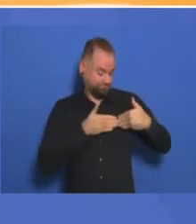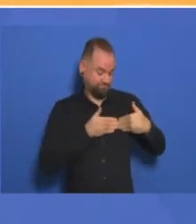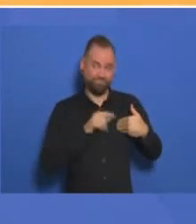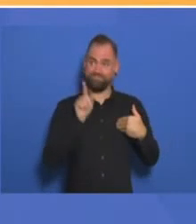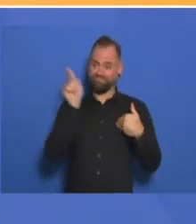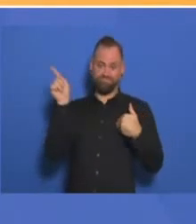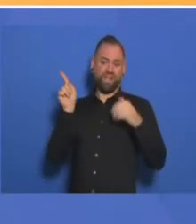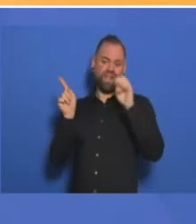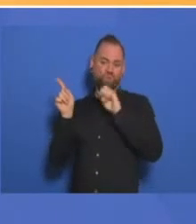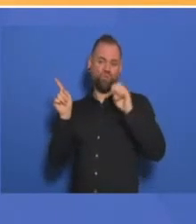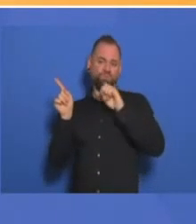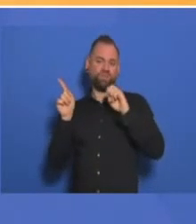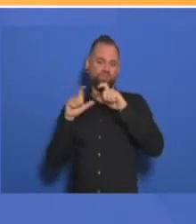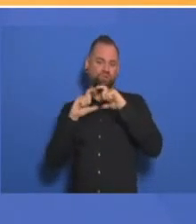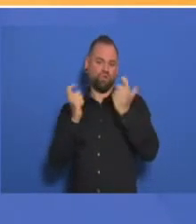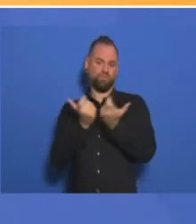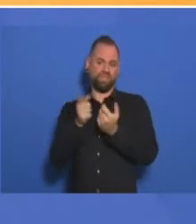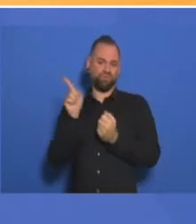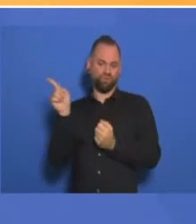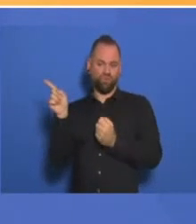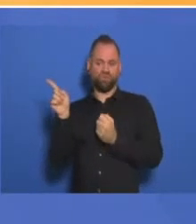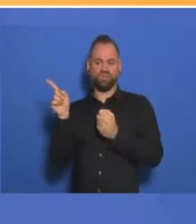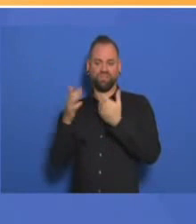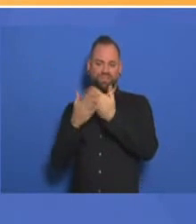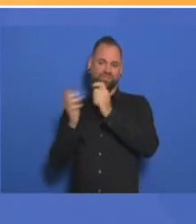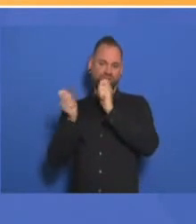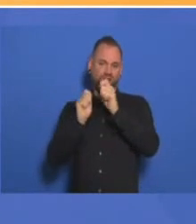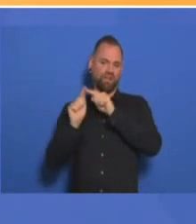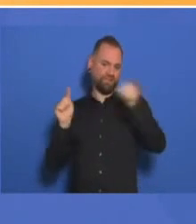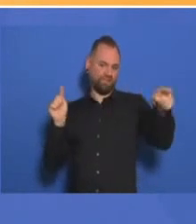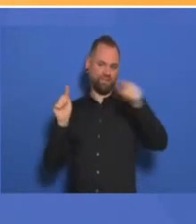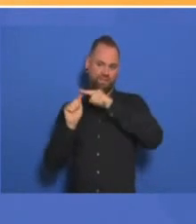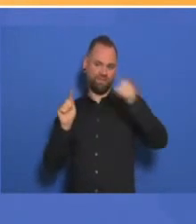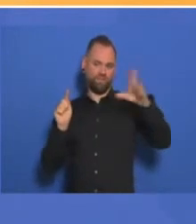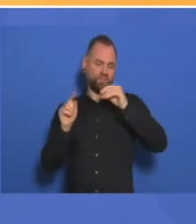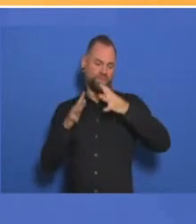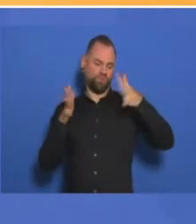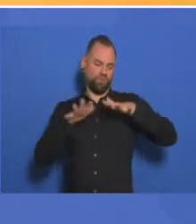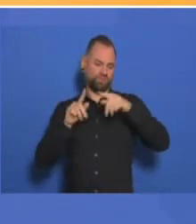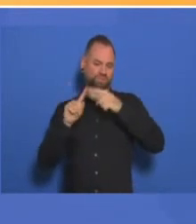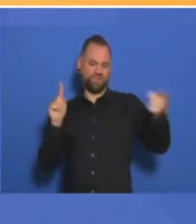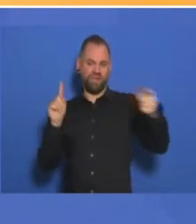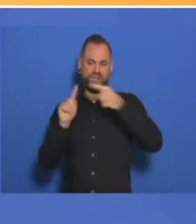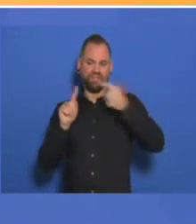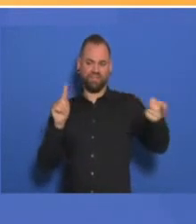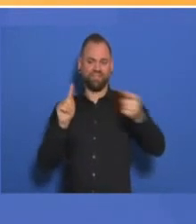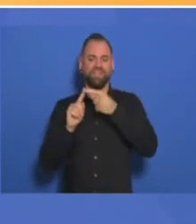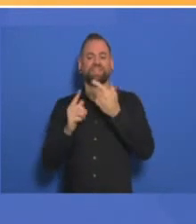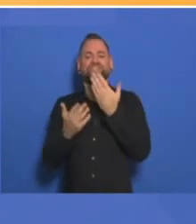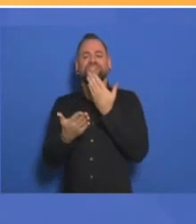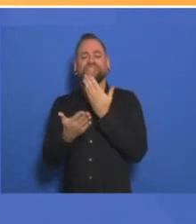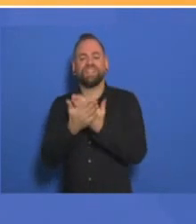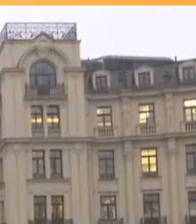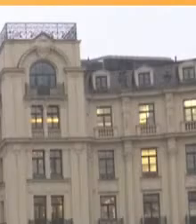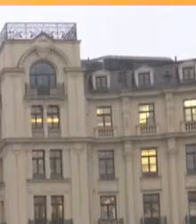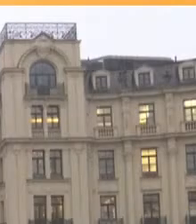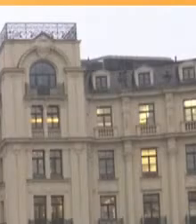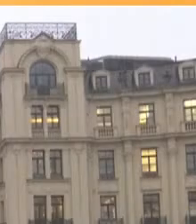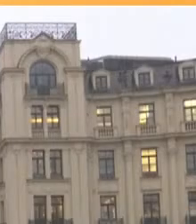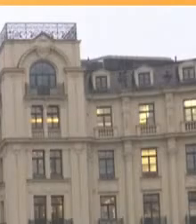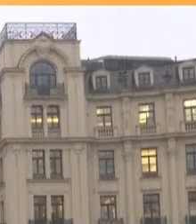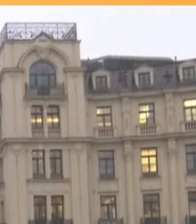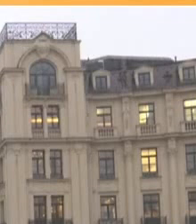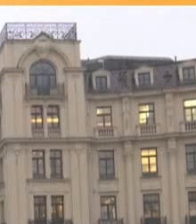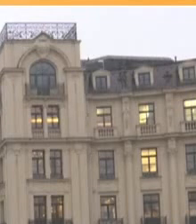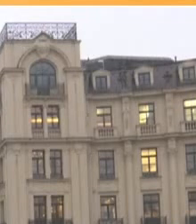10th, there will be tighter restrictions here. So all non-essential shops will be closed. And one of the big changes we're seeing with these tighter restrictions